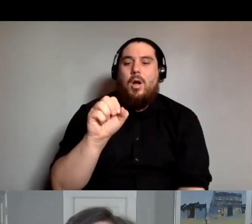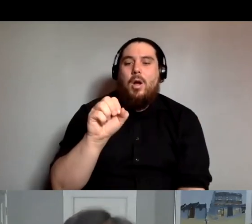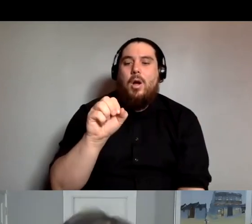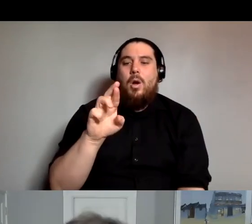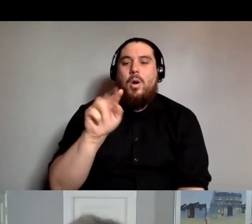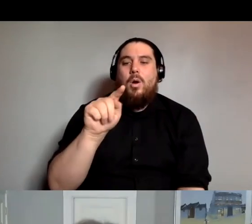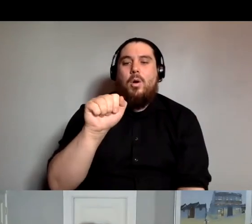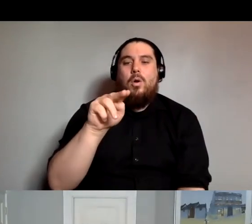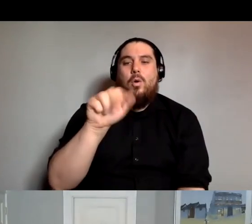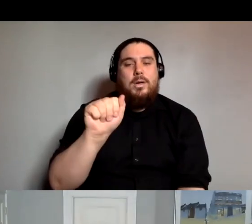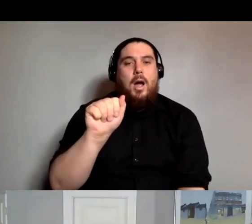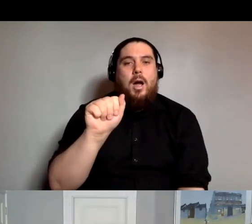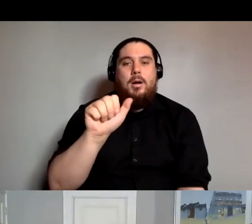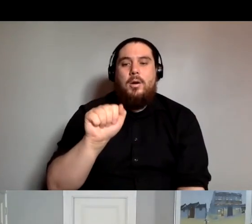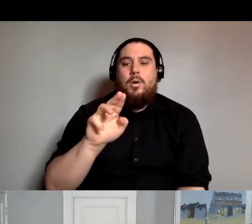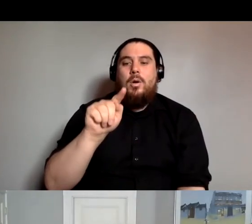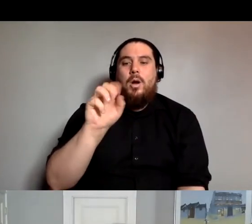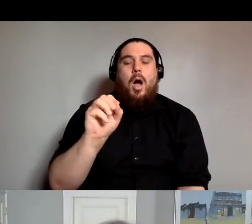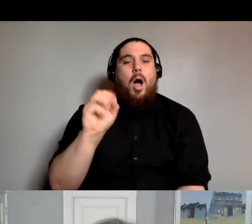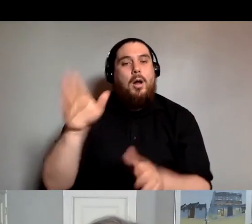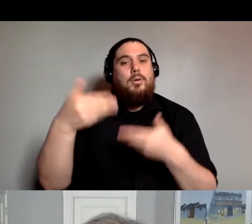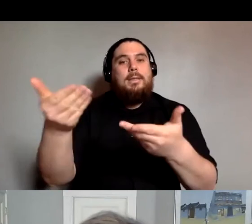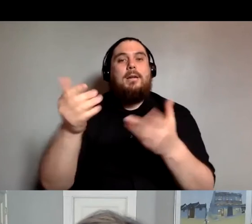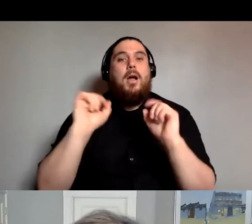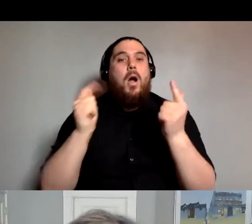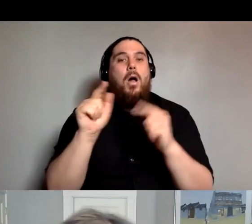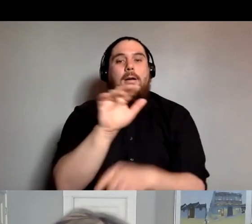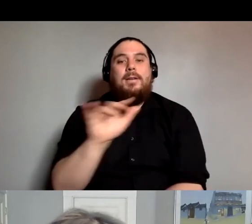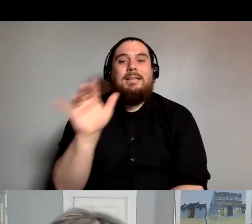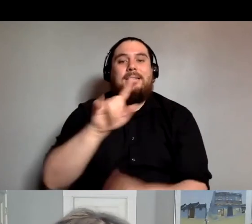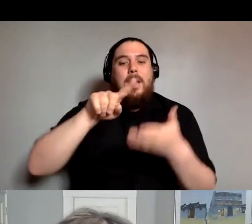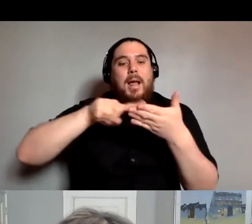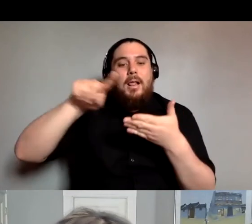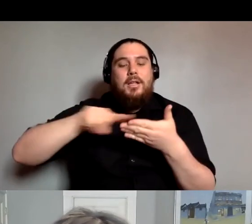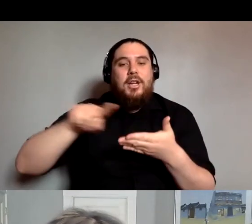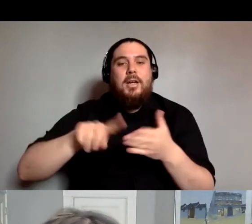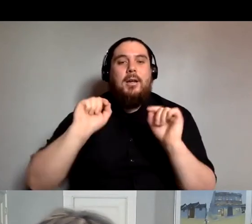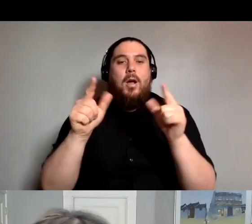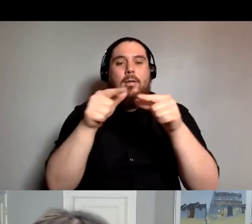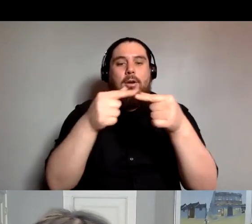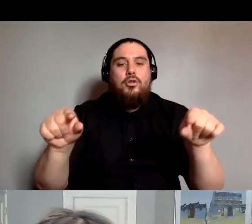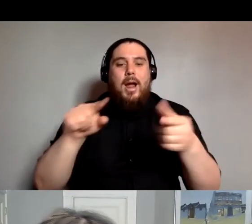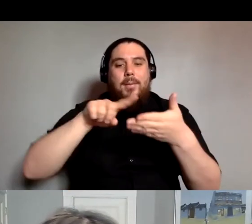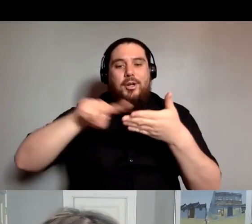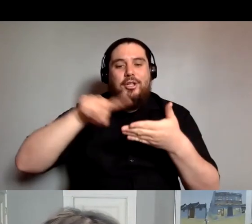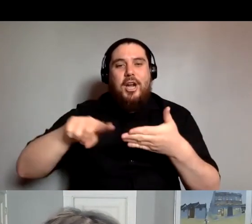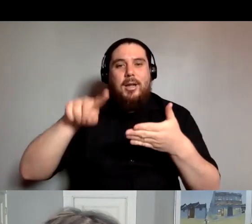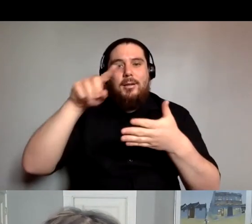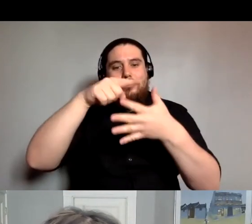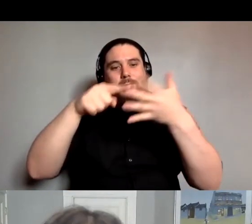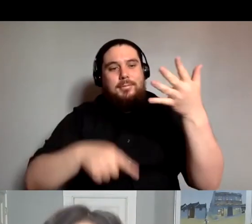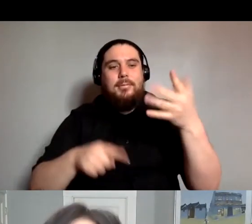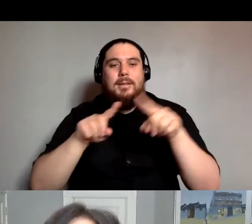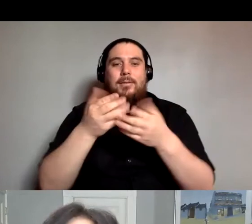the auto suggestions, all of the spell checking and the grammar checking, and all of this stuff